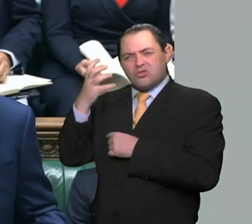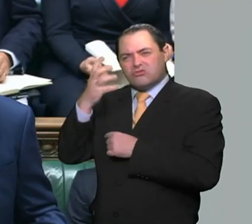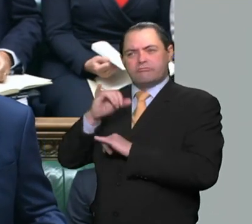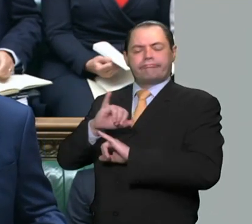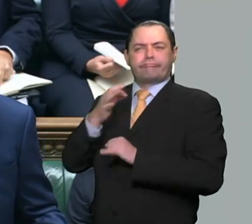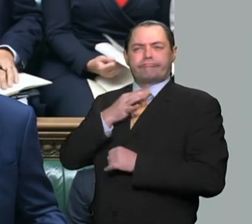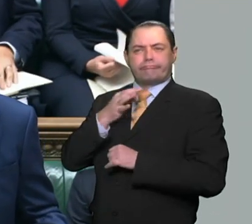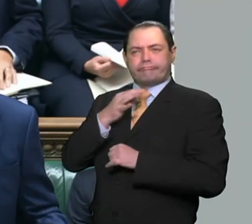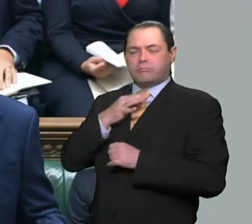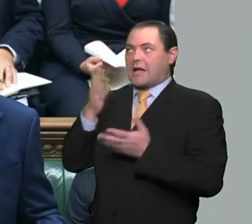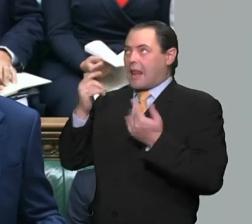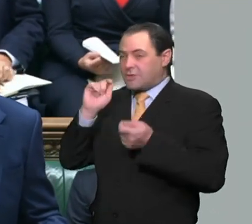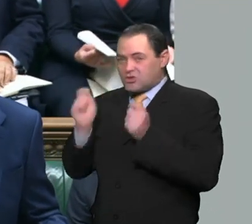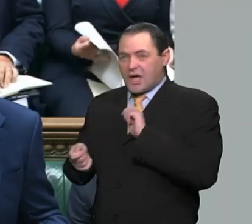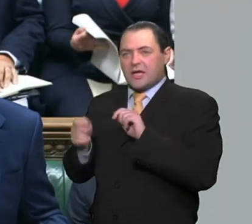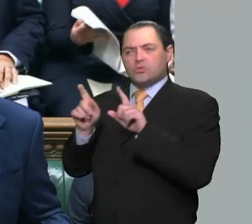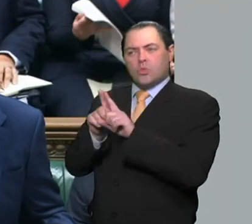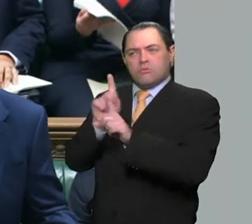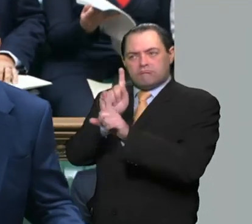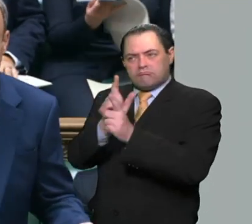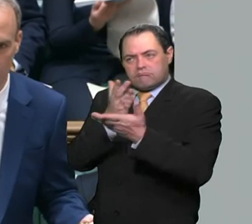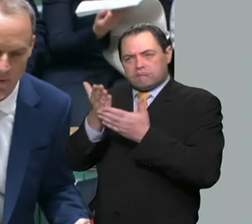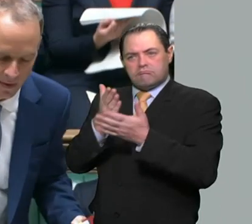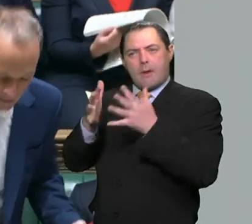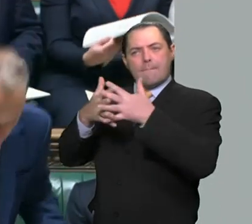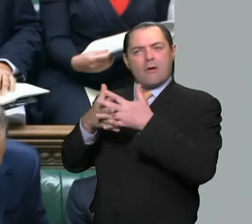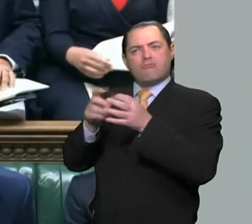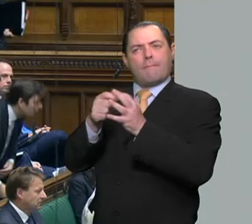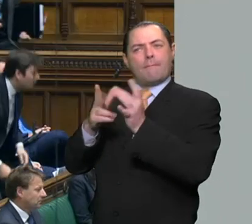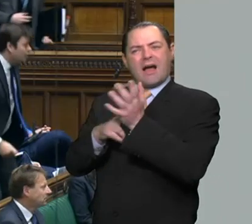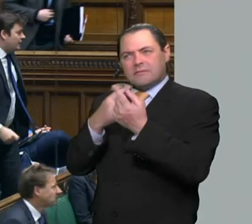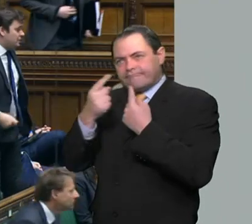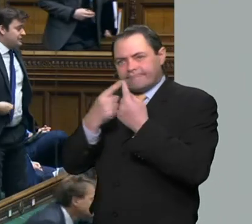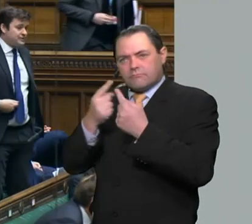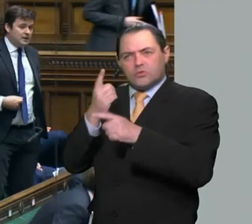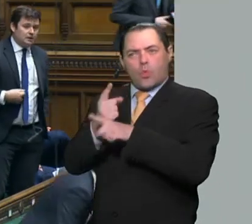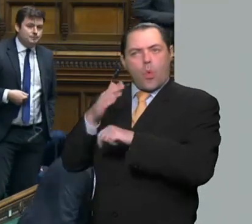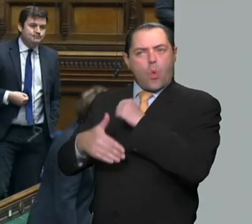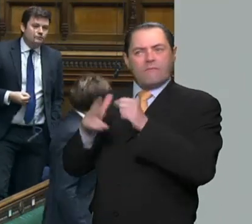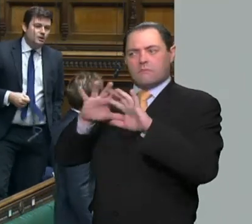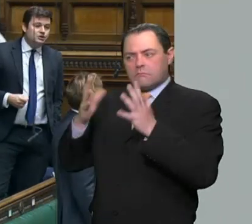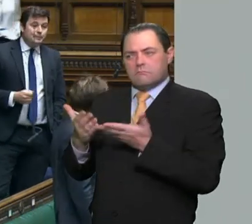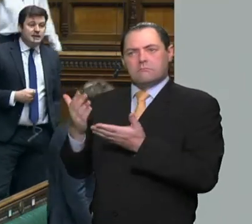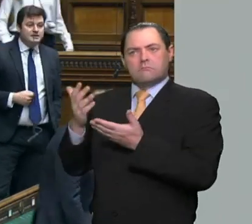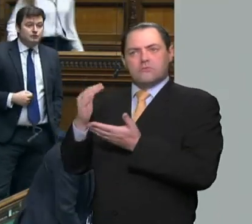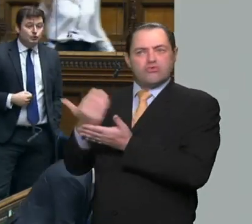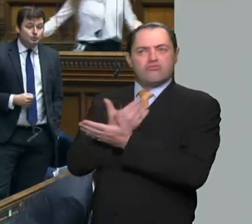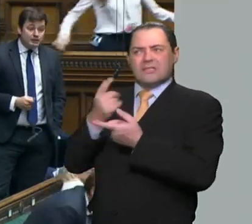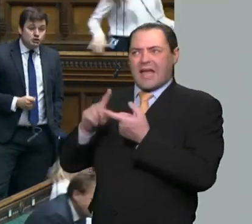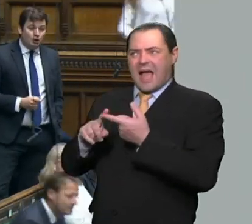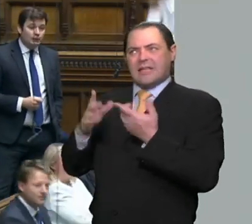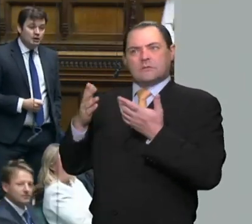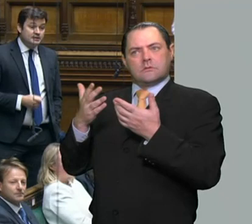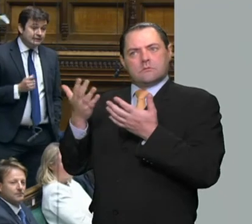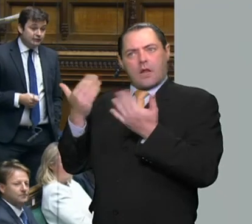for discussions on climate, COVID and international security. Robert Largan. Thank you, Mr. Speaker. GPs have done a